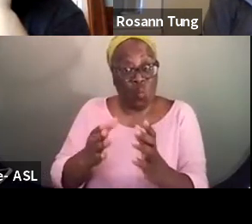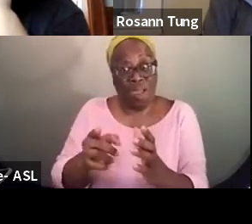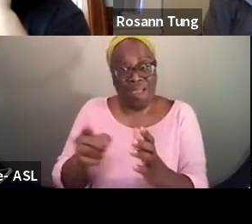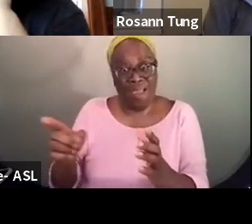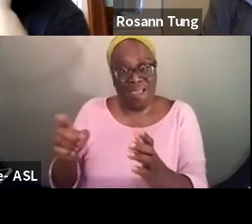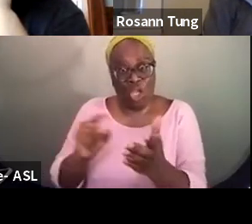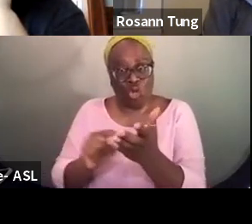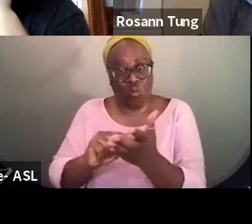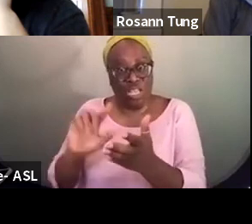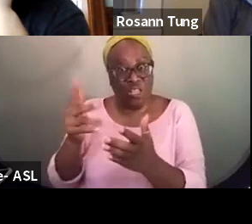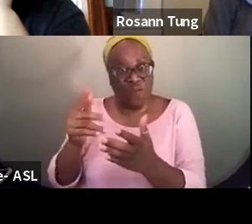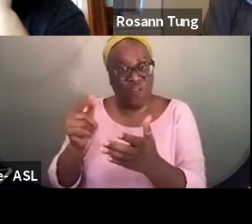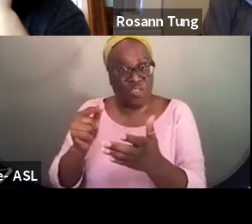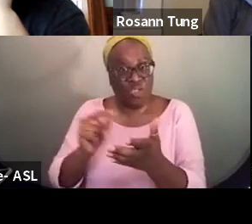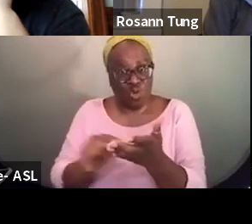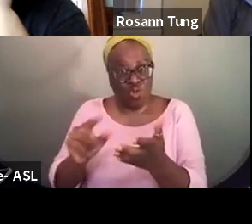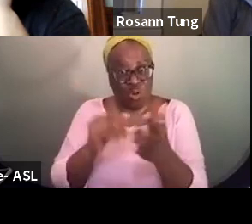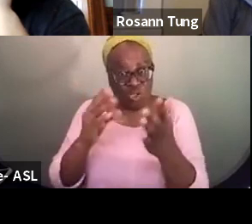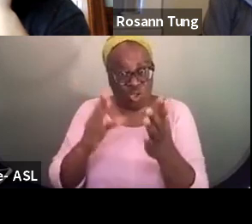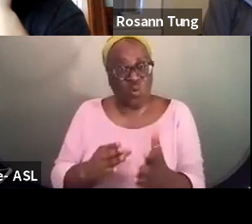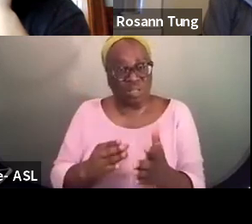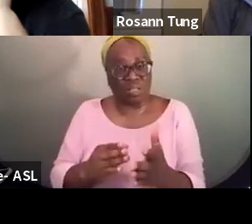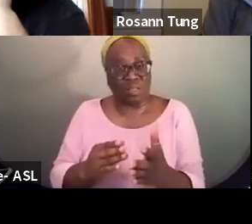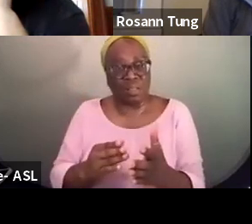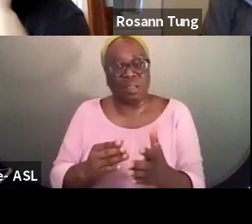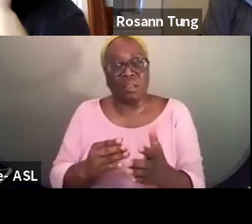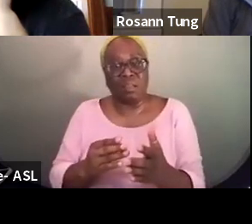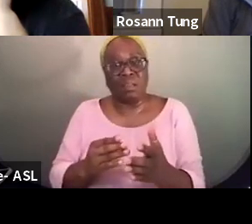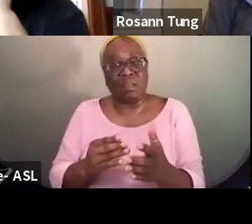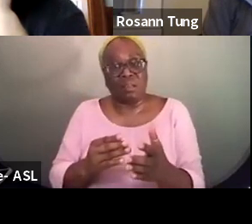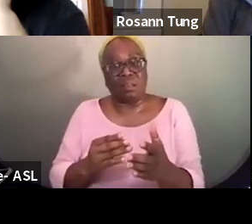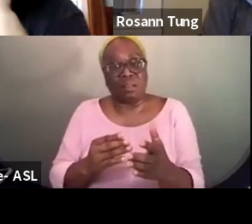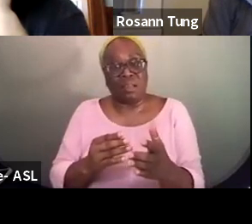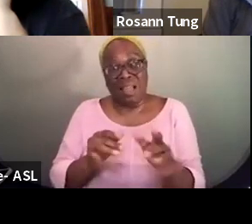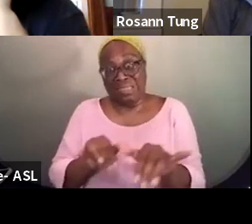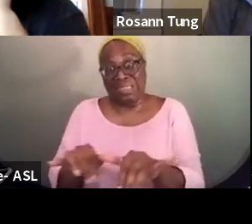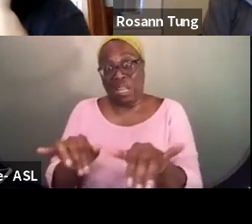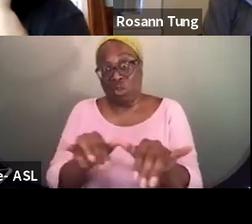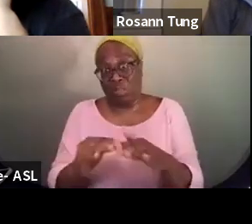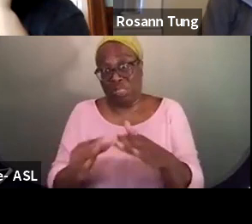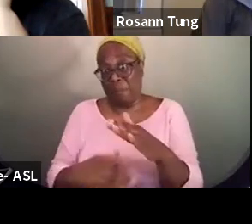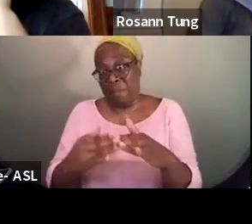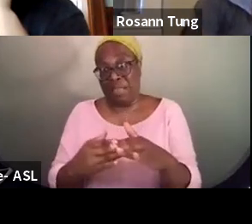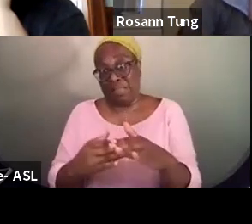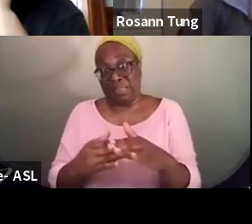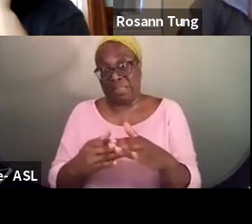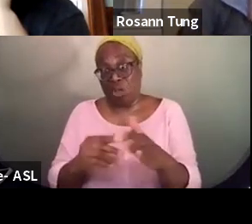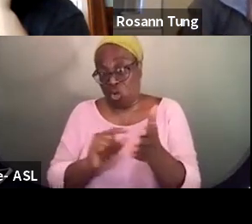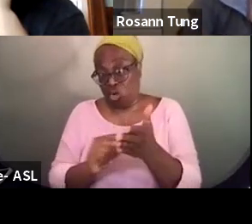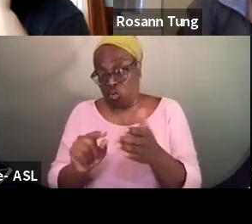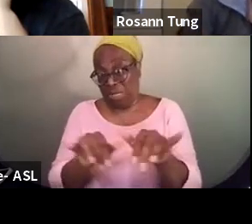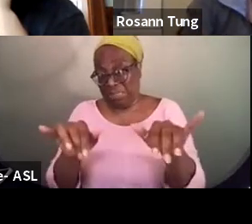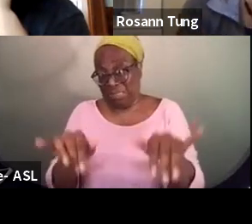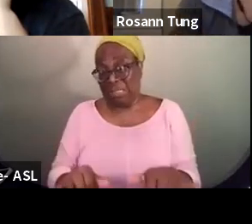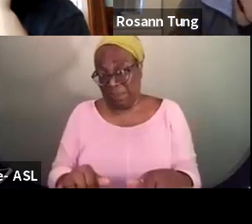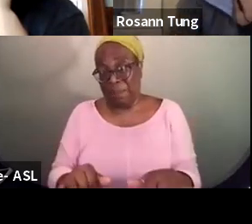5th graders. At least at this point, a standards-based grading system under which you